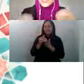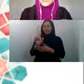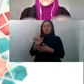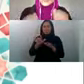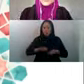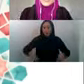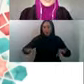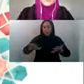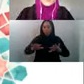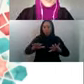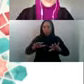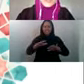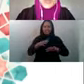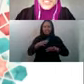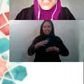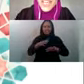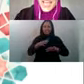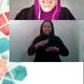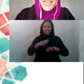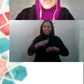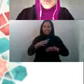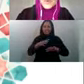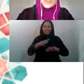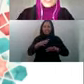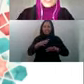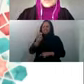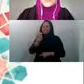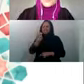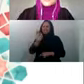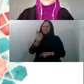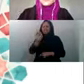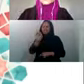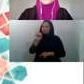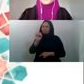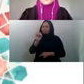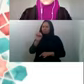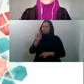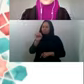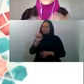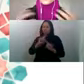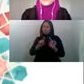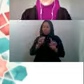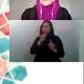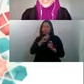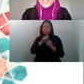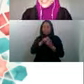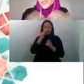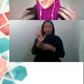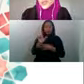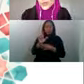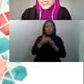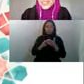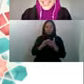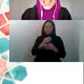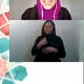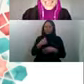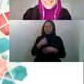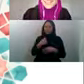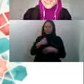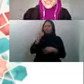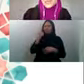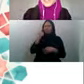but none yet uniquely built for the Muslim community. And so we said, You know what, it's about time we built a platform for the Muslim community that tells our stories,